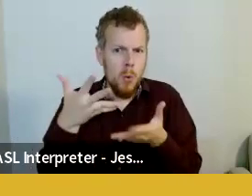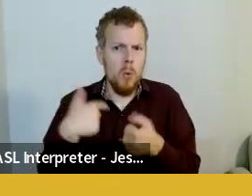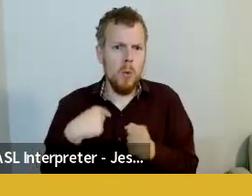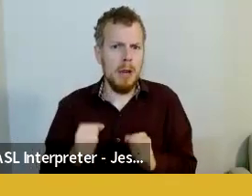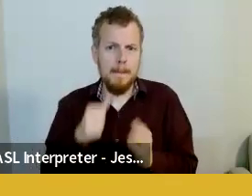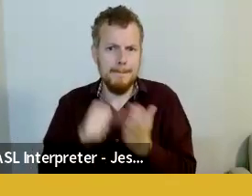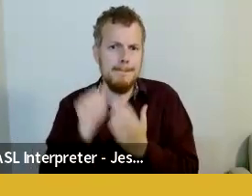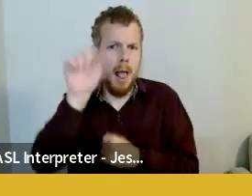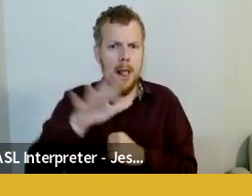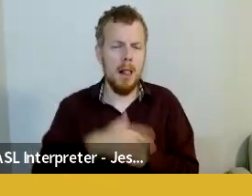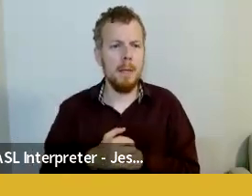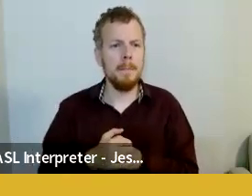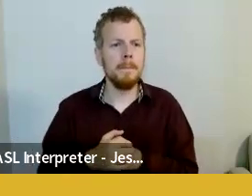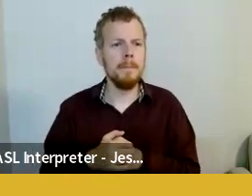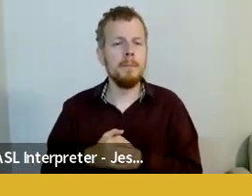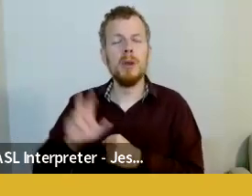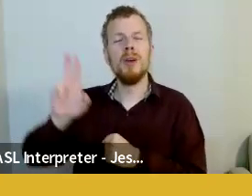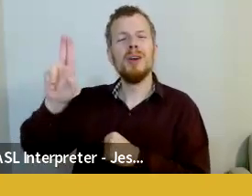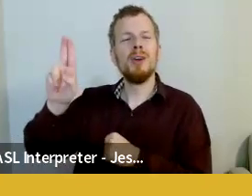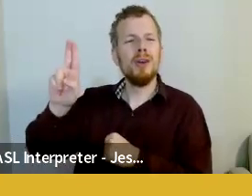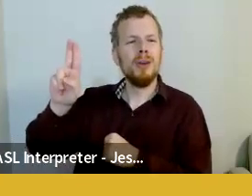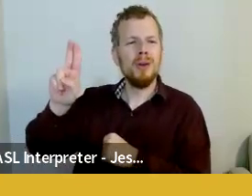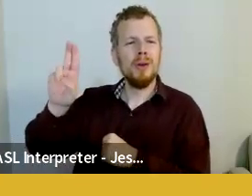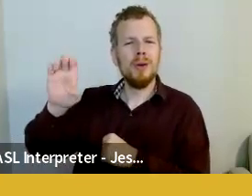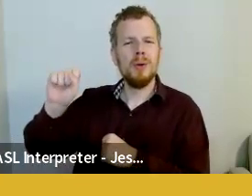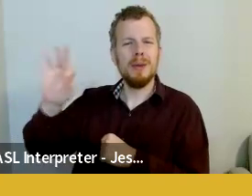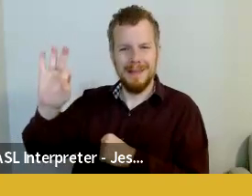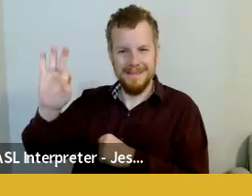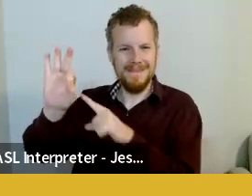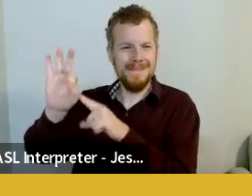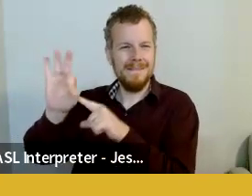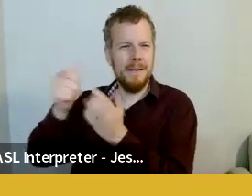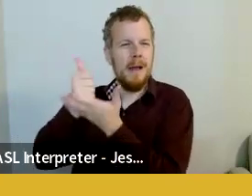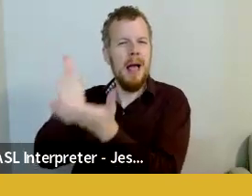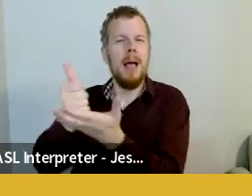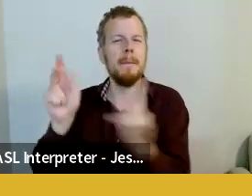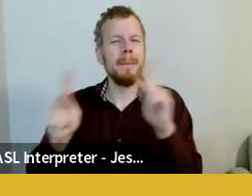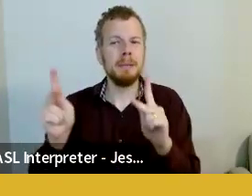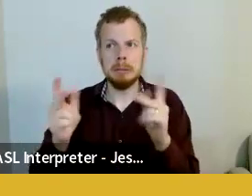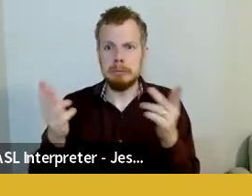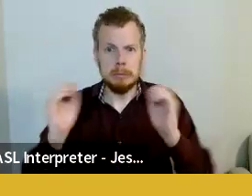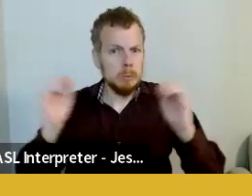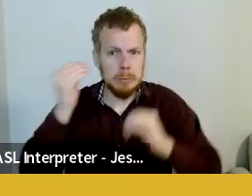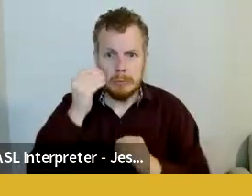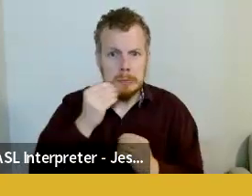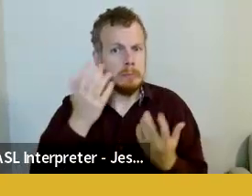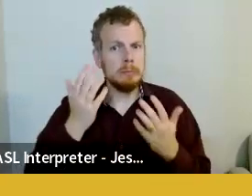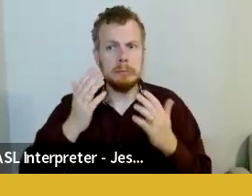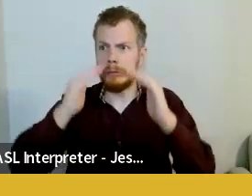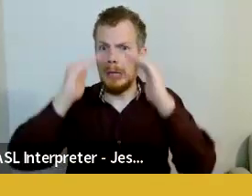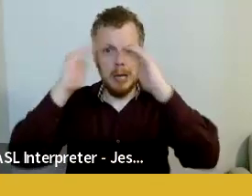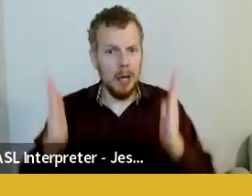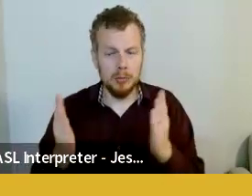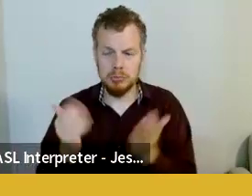So Yusuf also stabilizes housings for families facing a housing crisis by addressing their